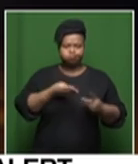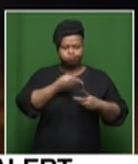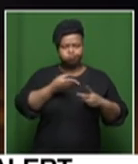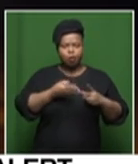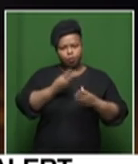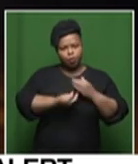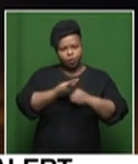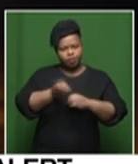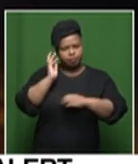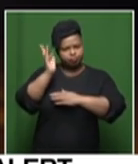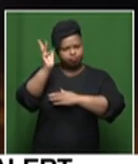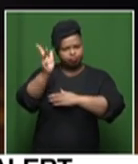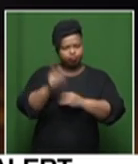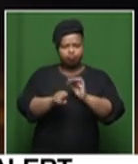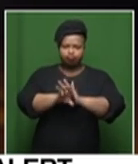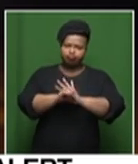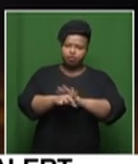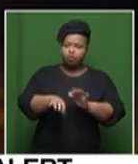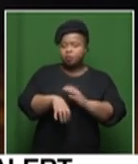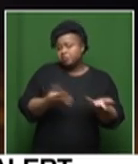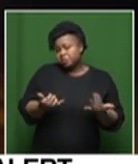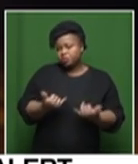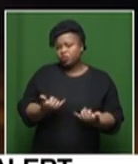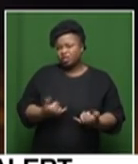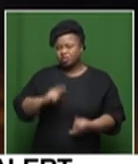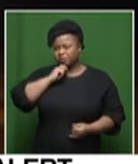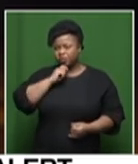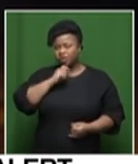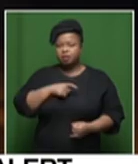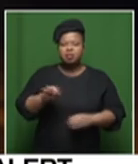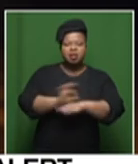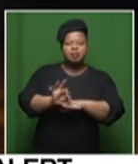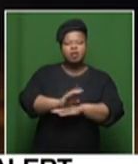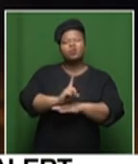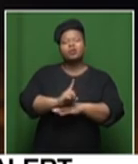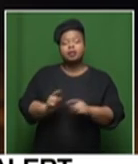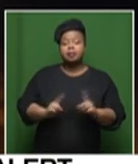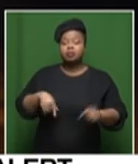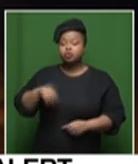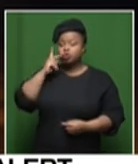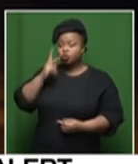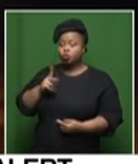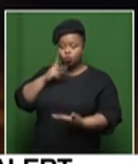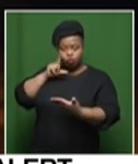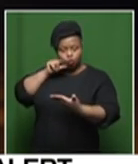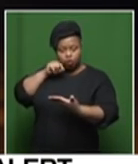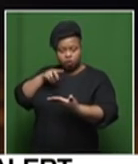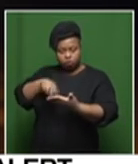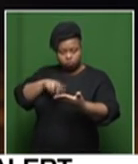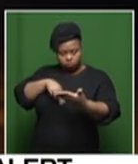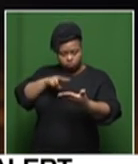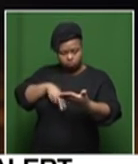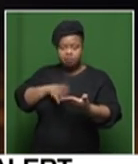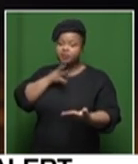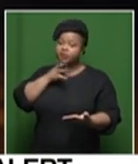morning about what their plans are. But I just saw a tweet from the Johannesburg Metro Police Department. Quite, a